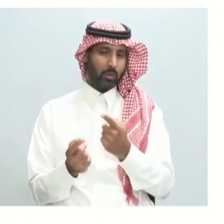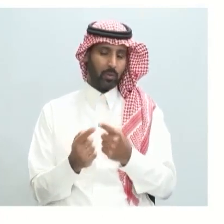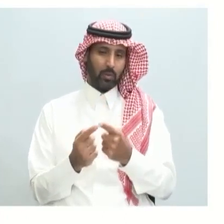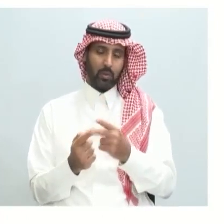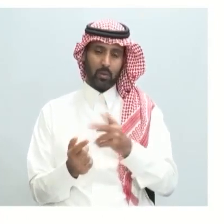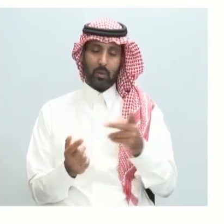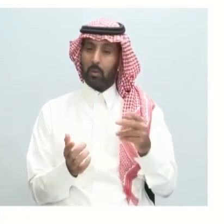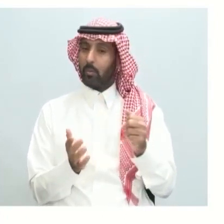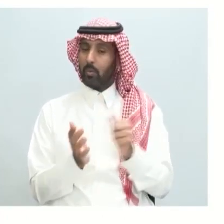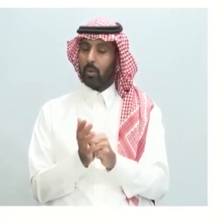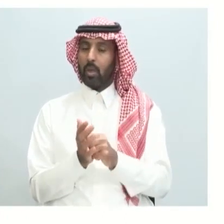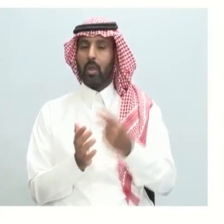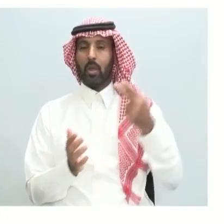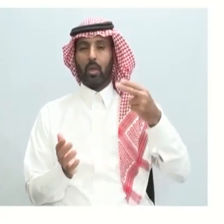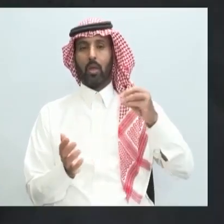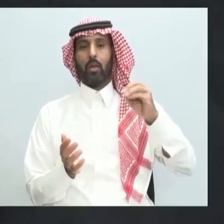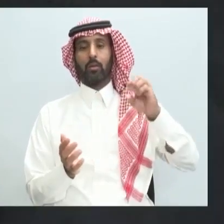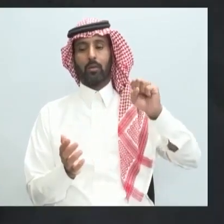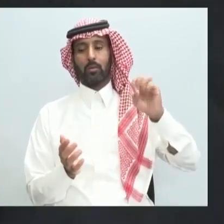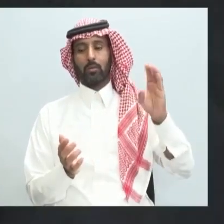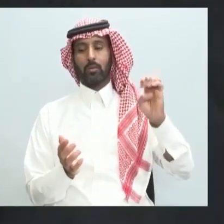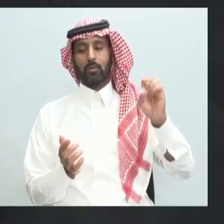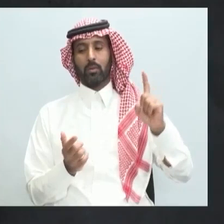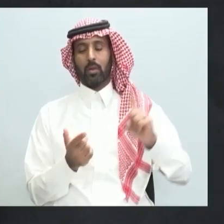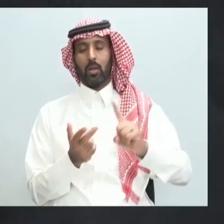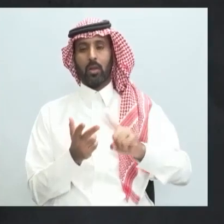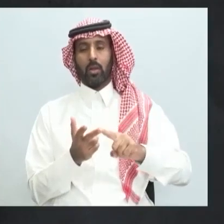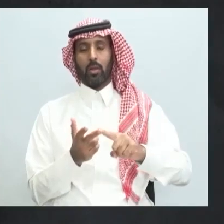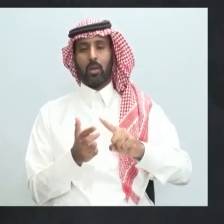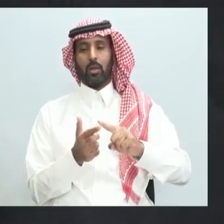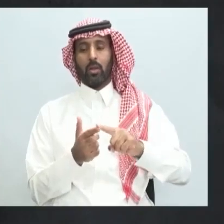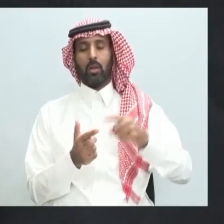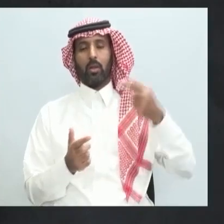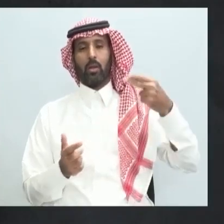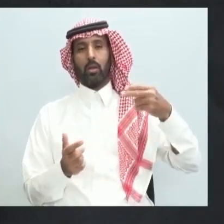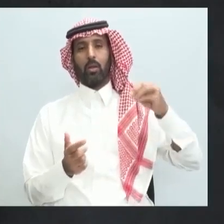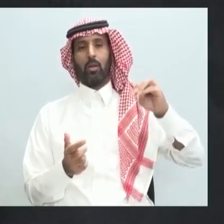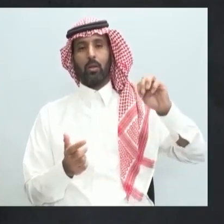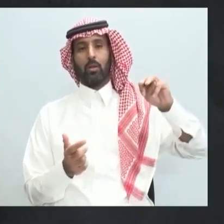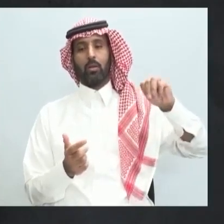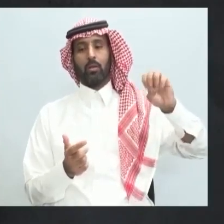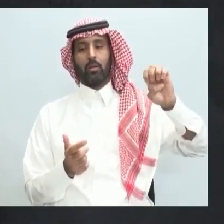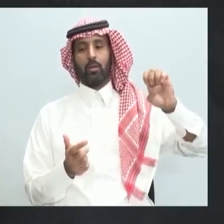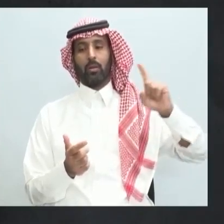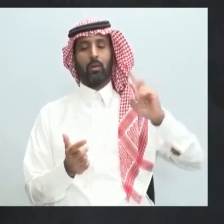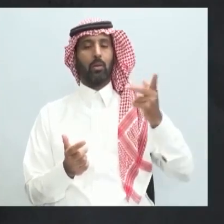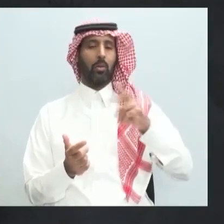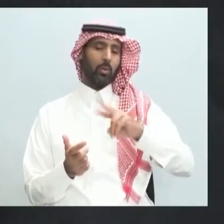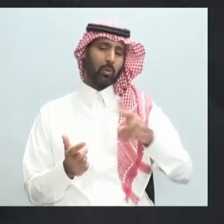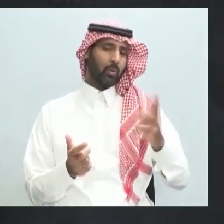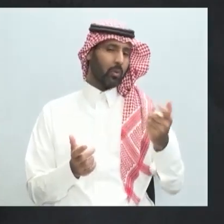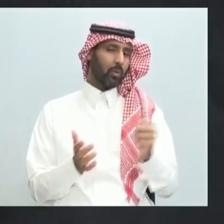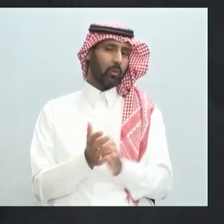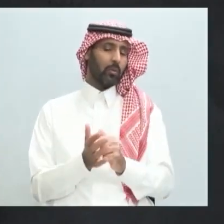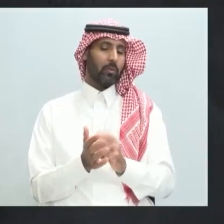house and a home? If you remember, this is of course according to your, this is your opinion. I gave you that my opinion is